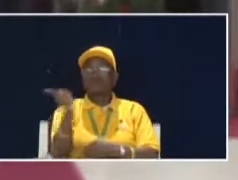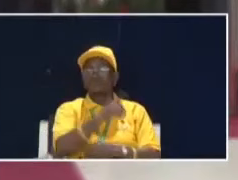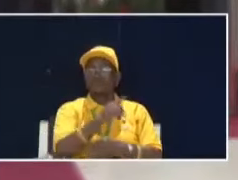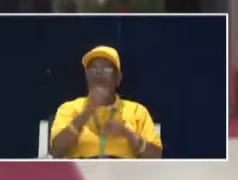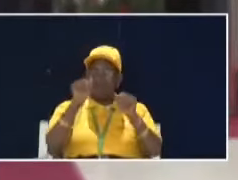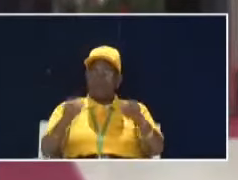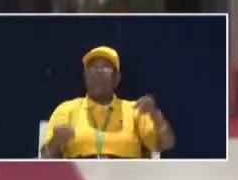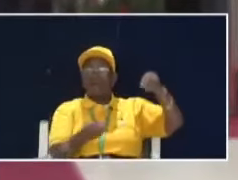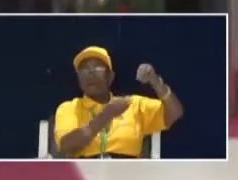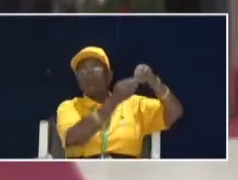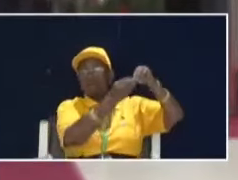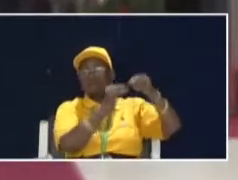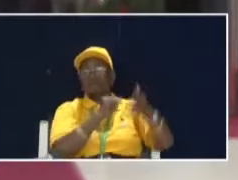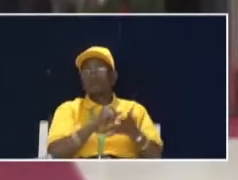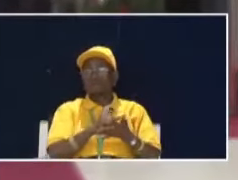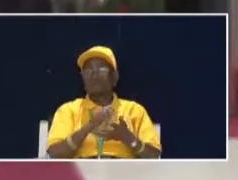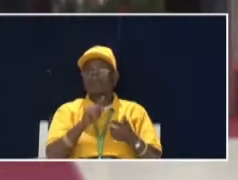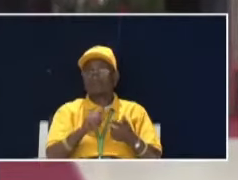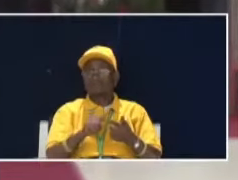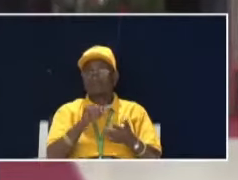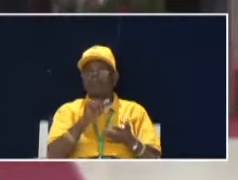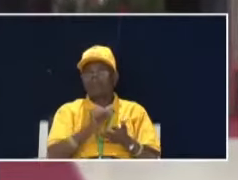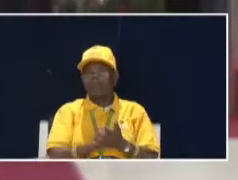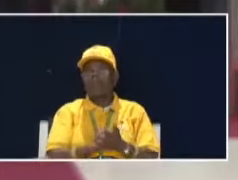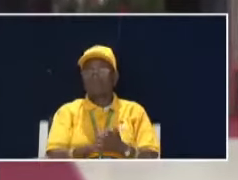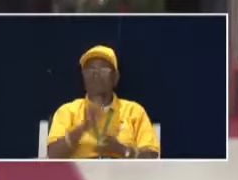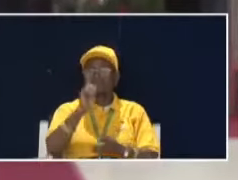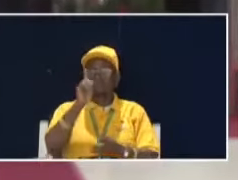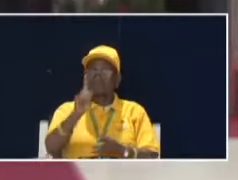Now, the altar is open,